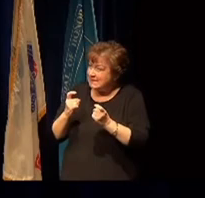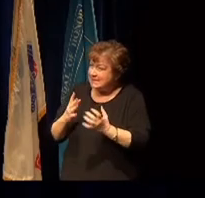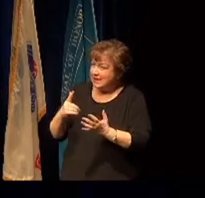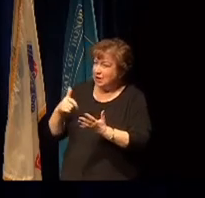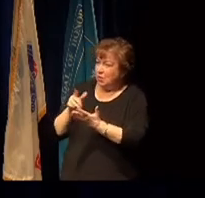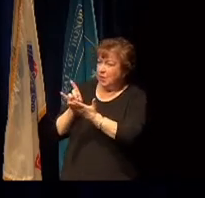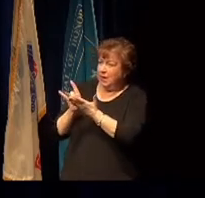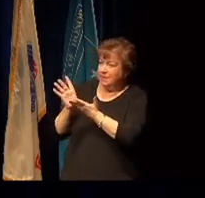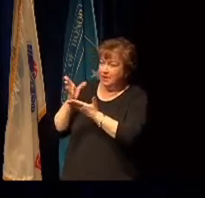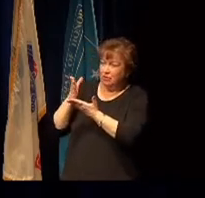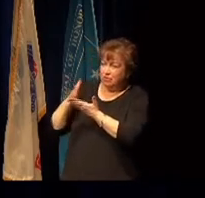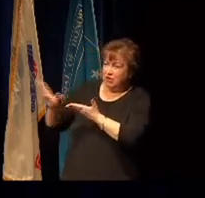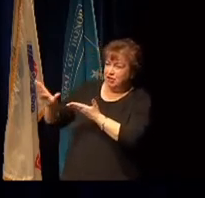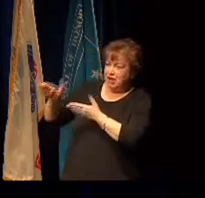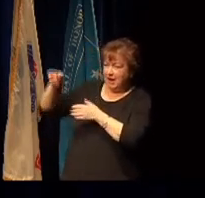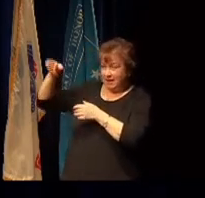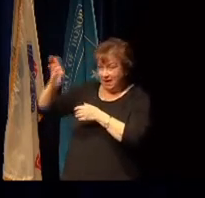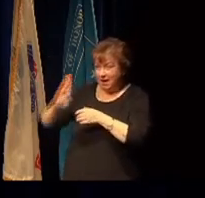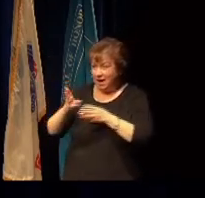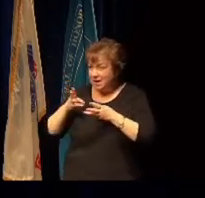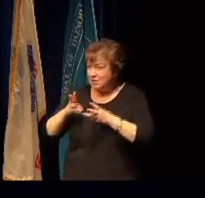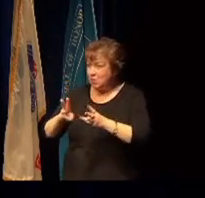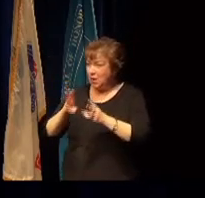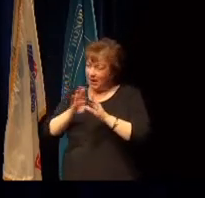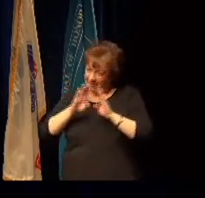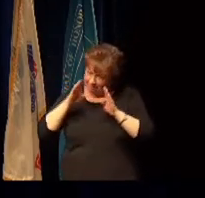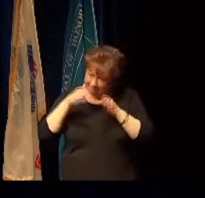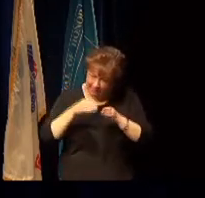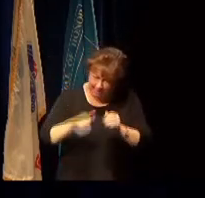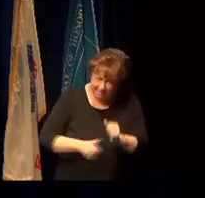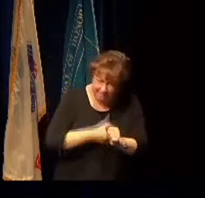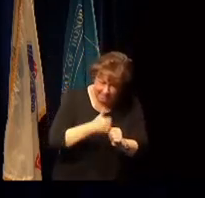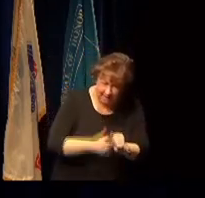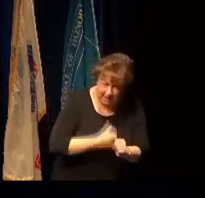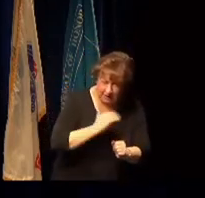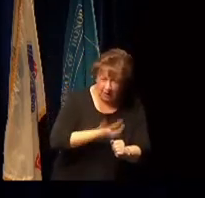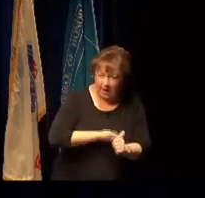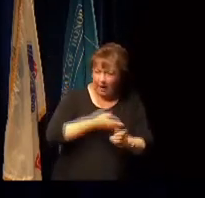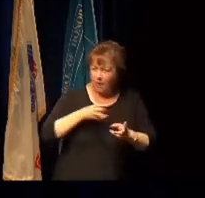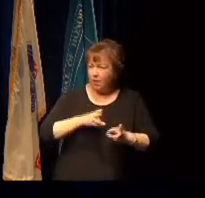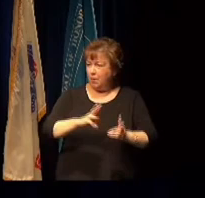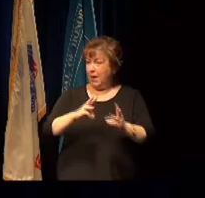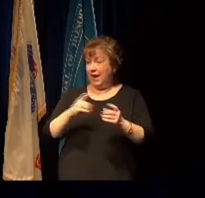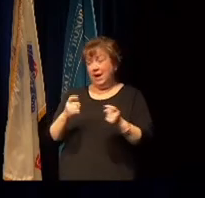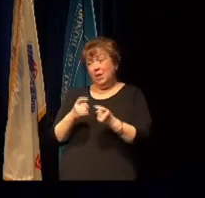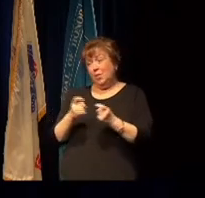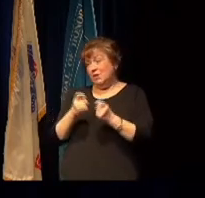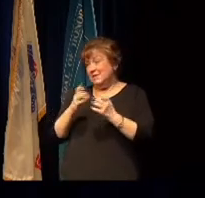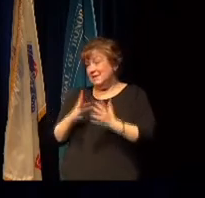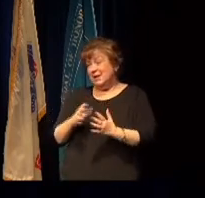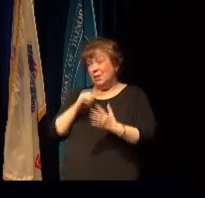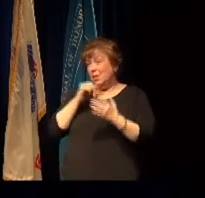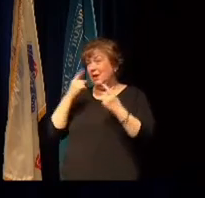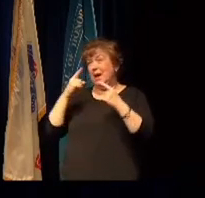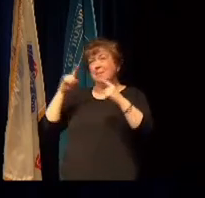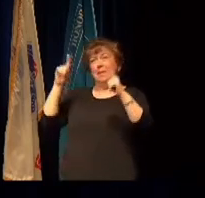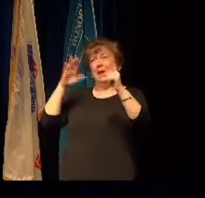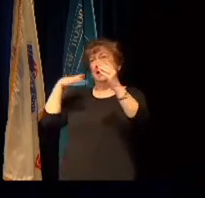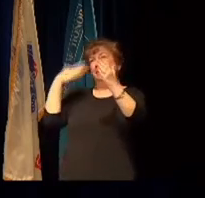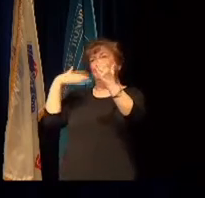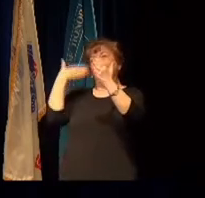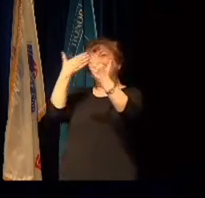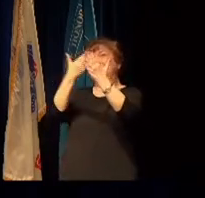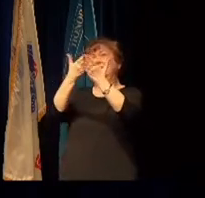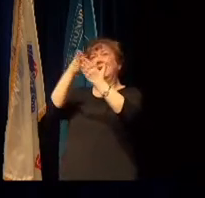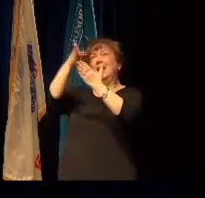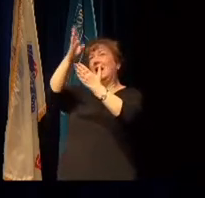God's way and turned to our own way. We are sinners because we have come short of God's holy standard. We are sinners and condemned